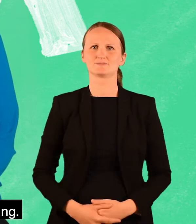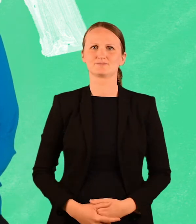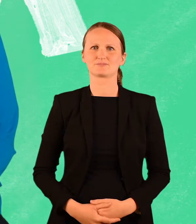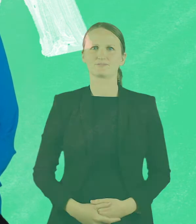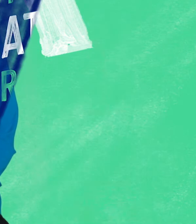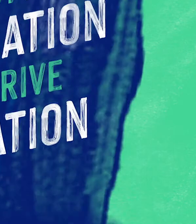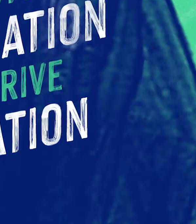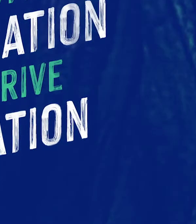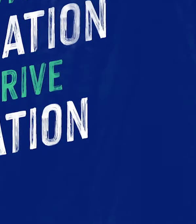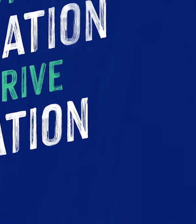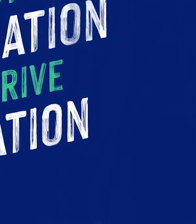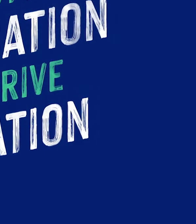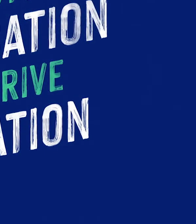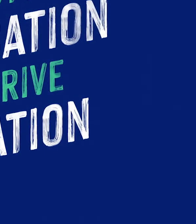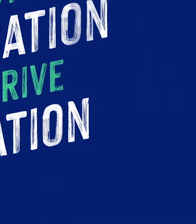making.